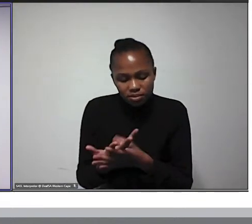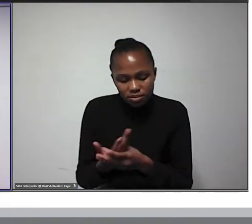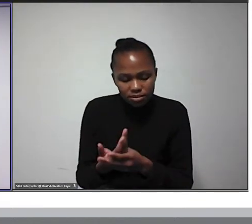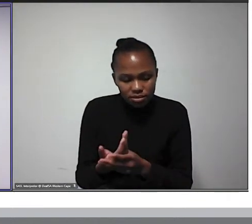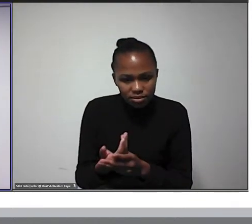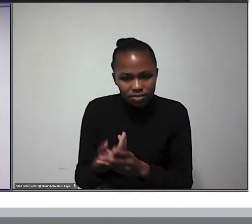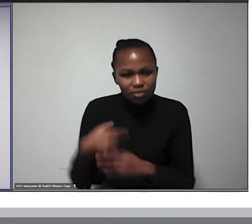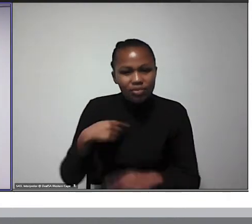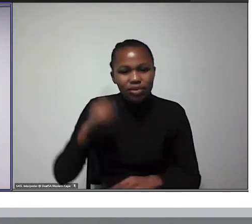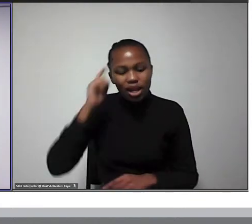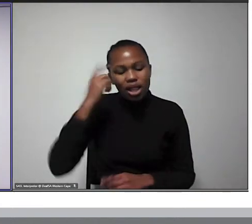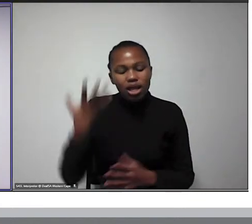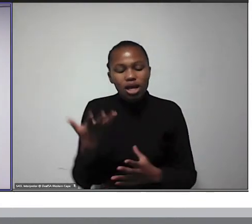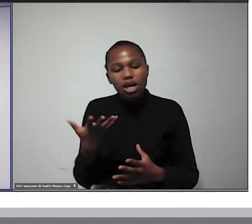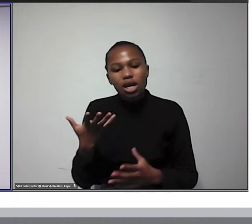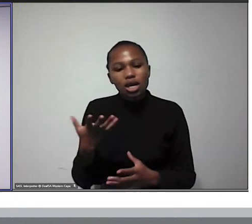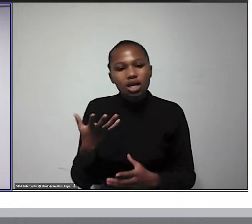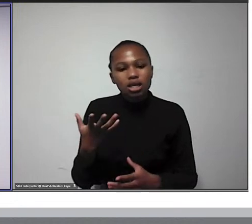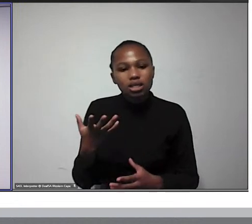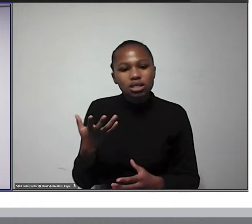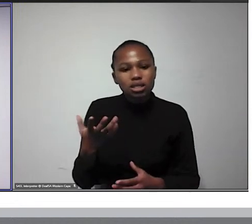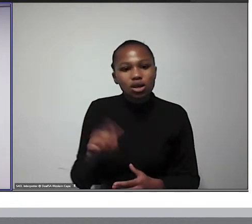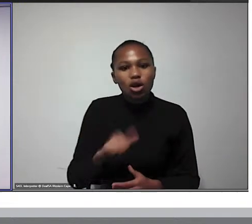I think it's also then important to note that,